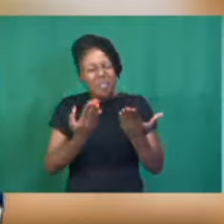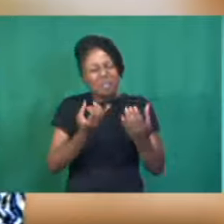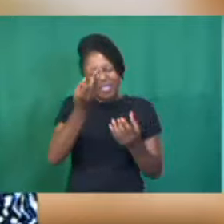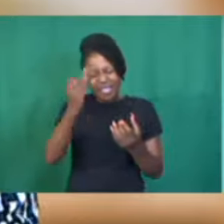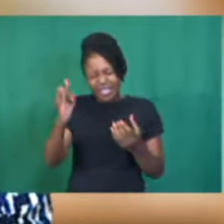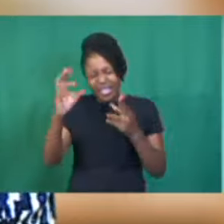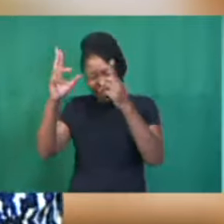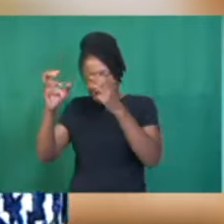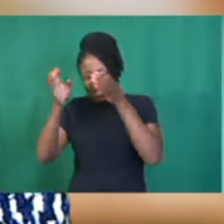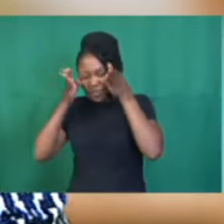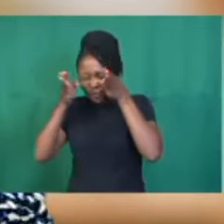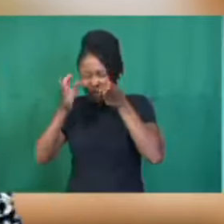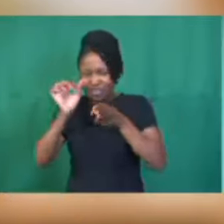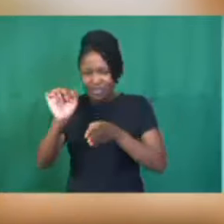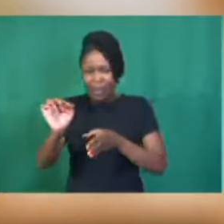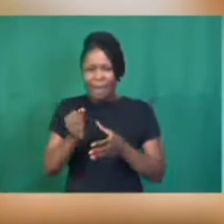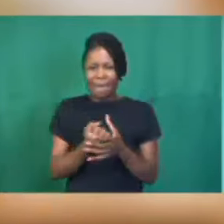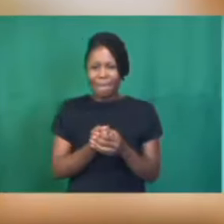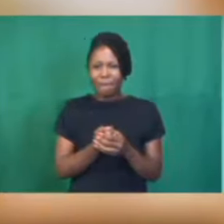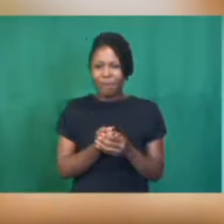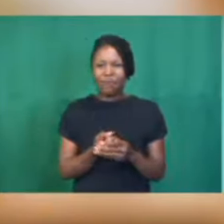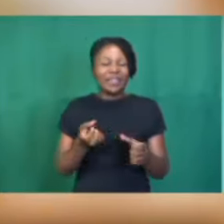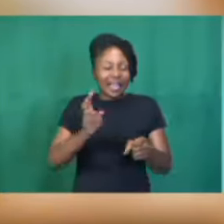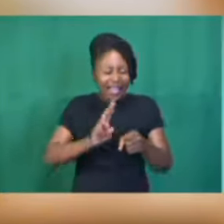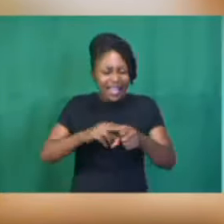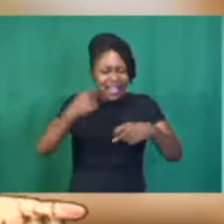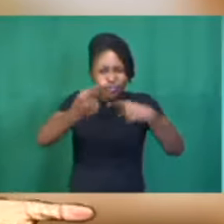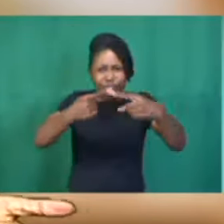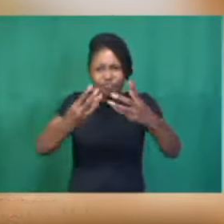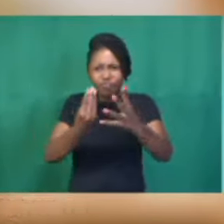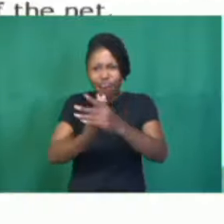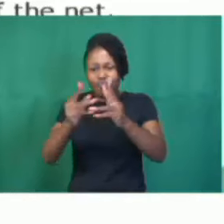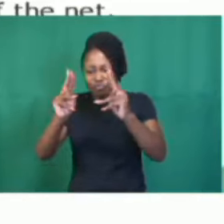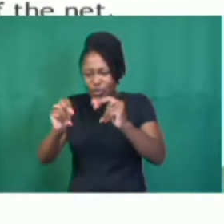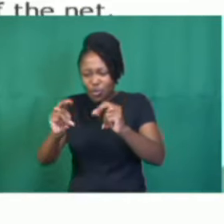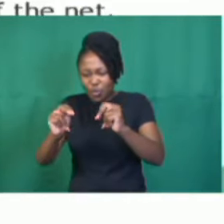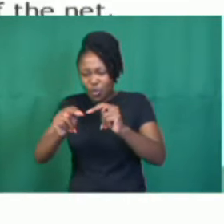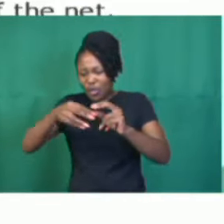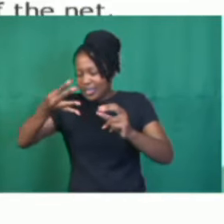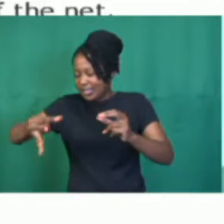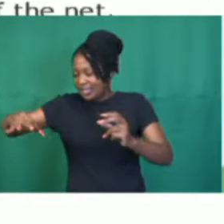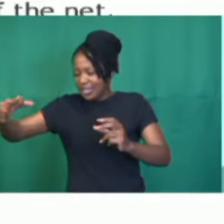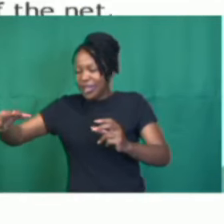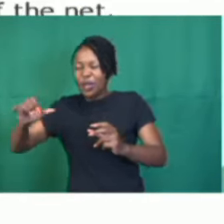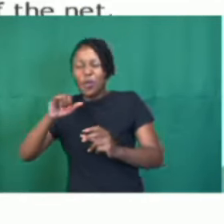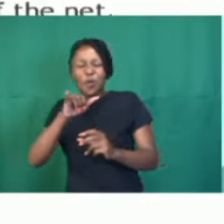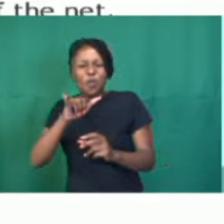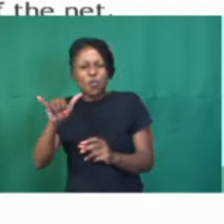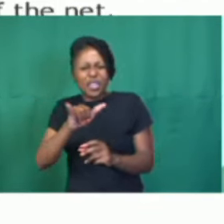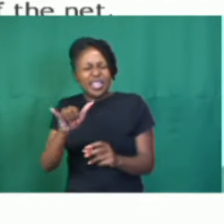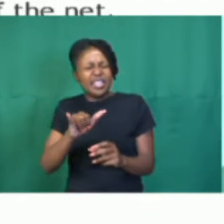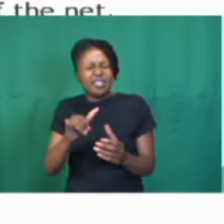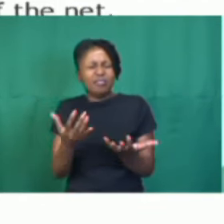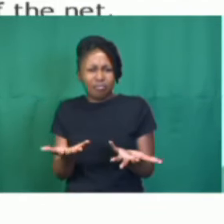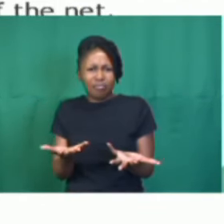on. Okay, so now we move on to the next sentence. If I may ask, do we now have an idea why the